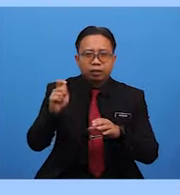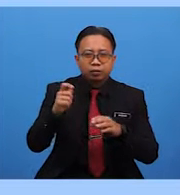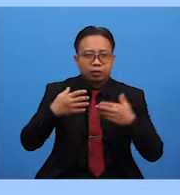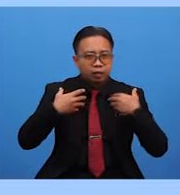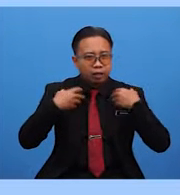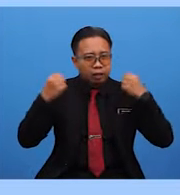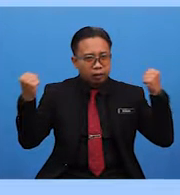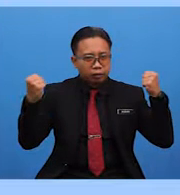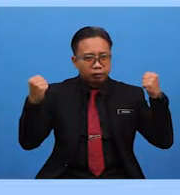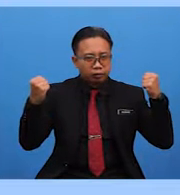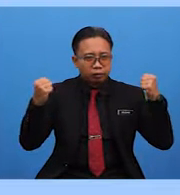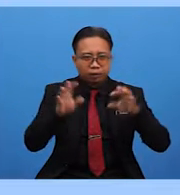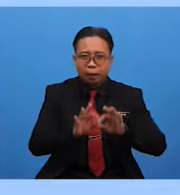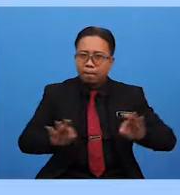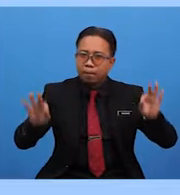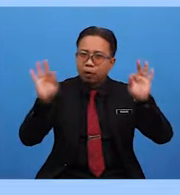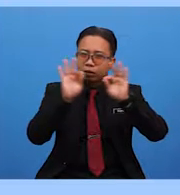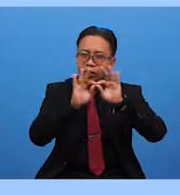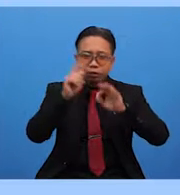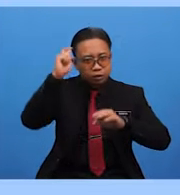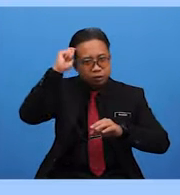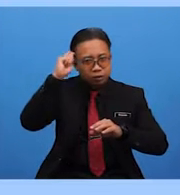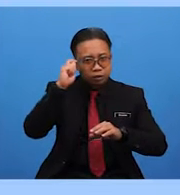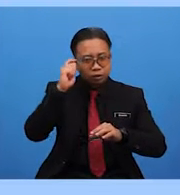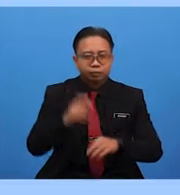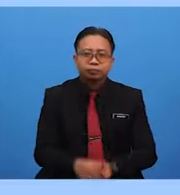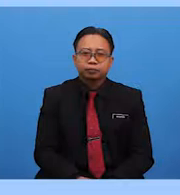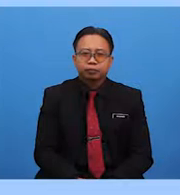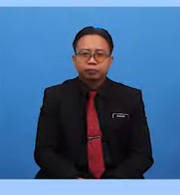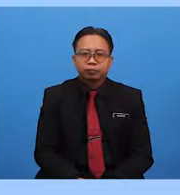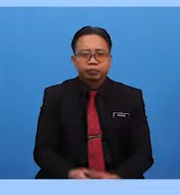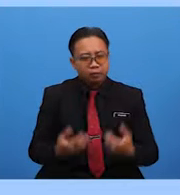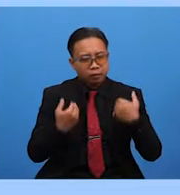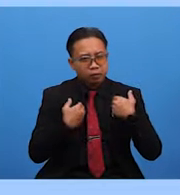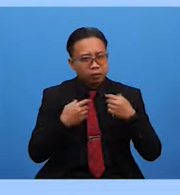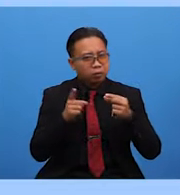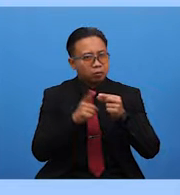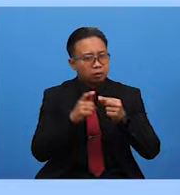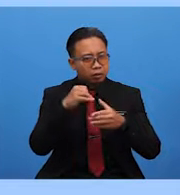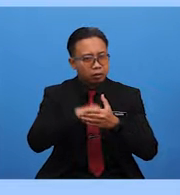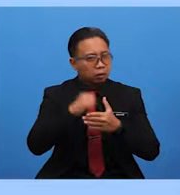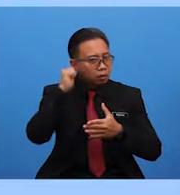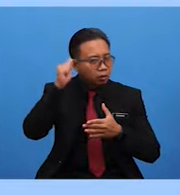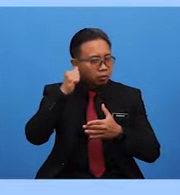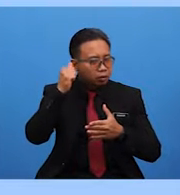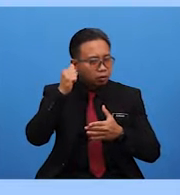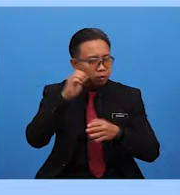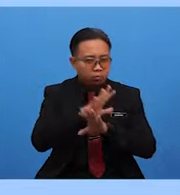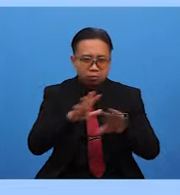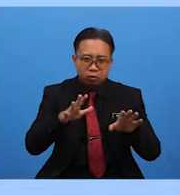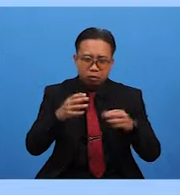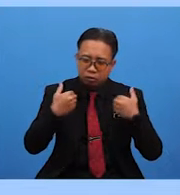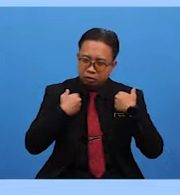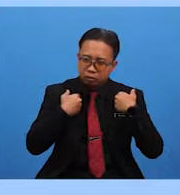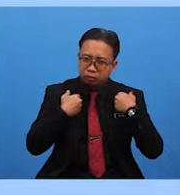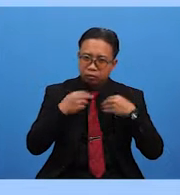like health, important, teenagers. Sometimes certain words in the audio are not